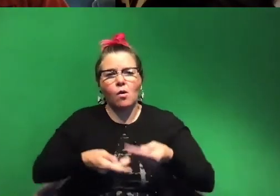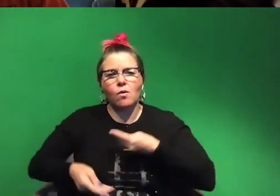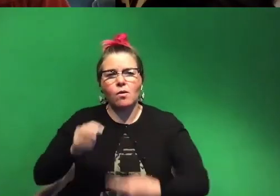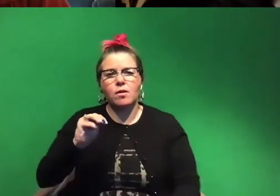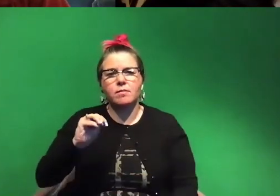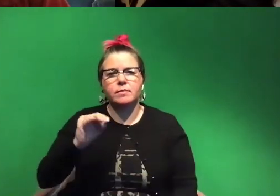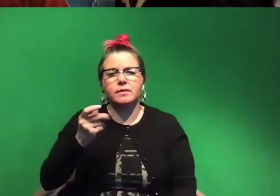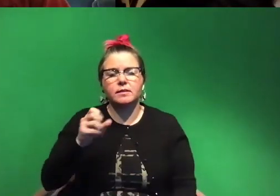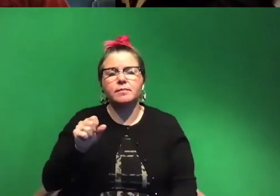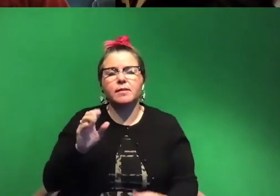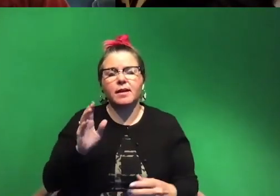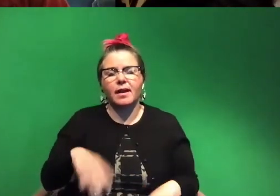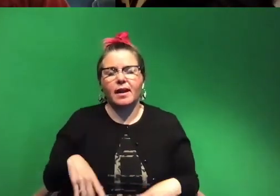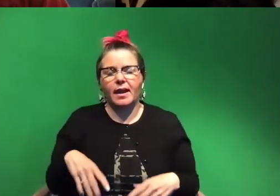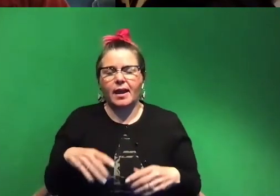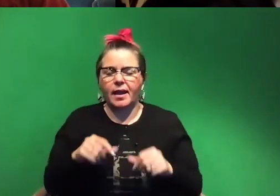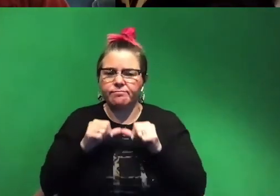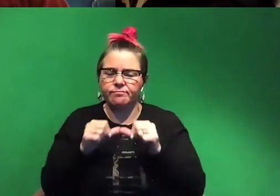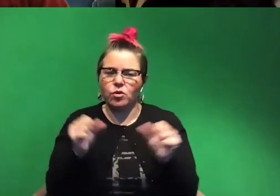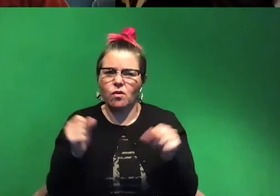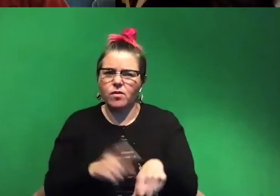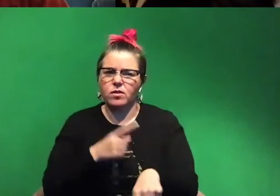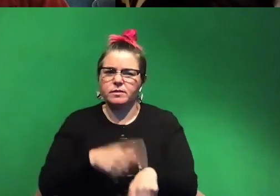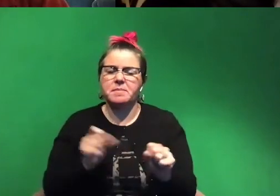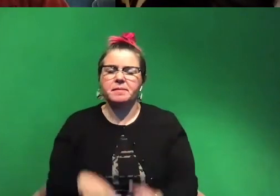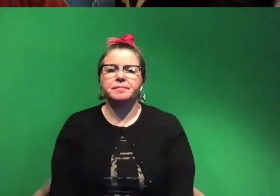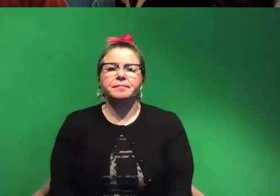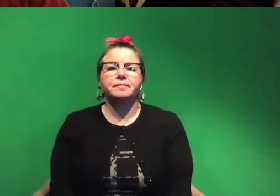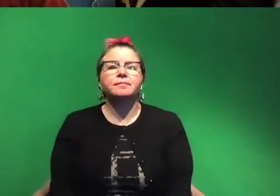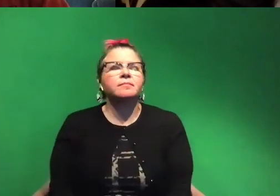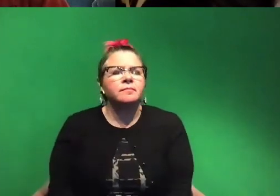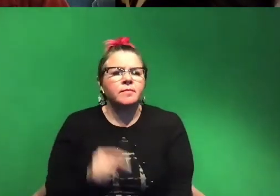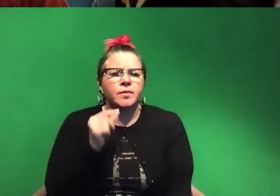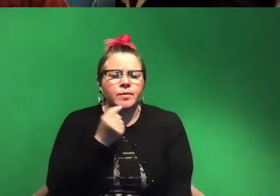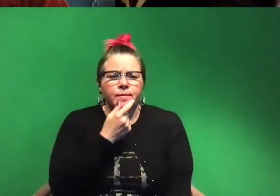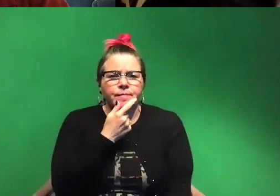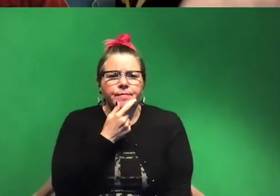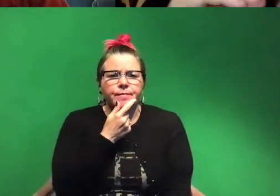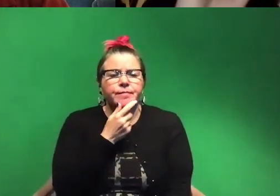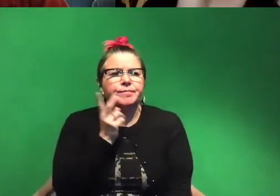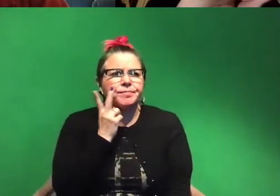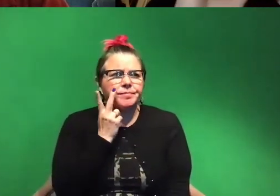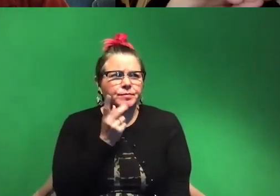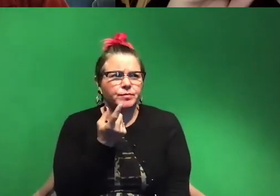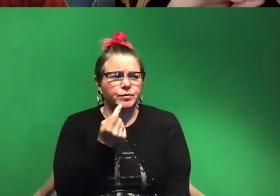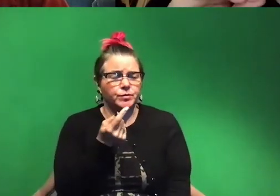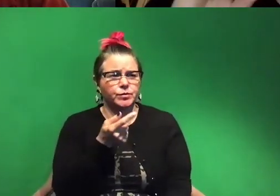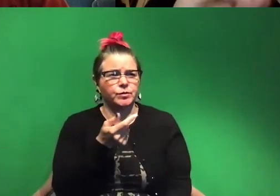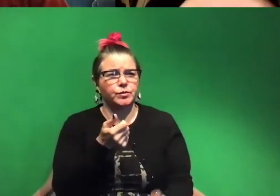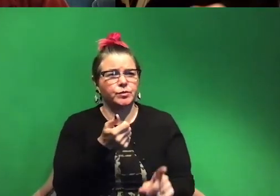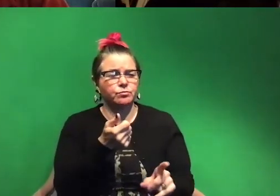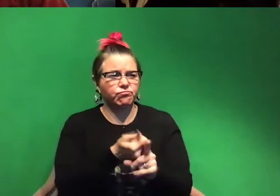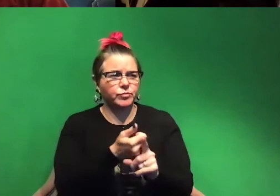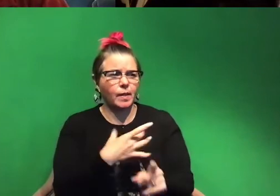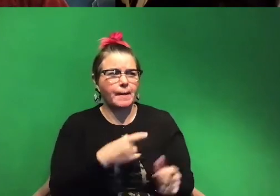away with being cold so long as well. Cool. Let's see. So what do you like most